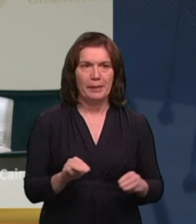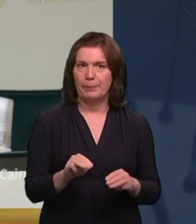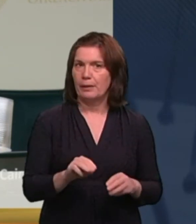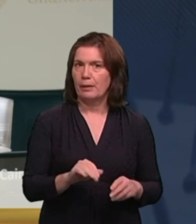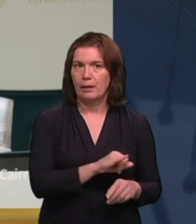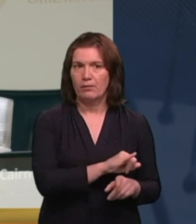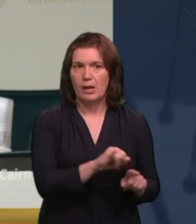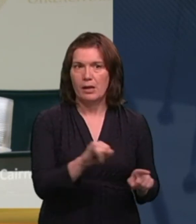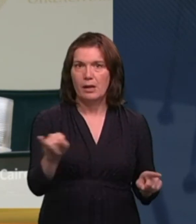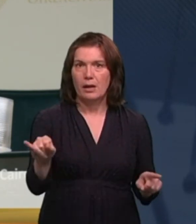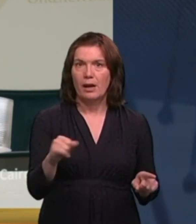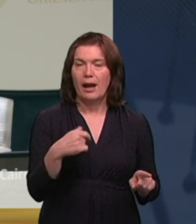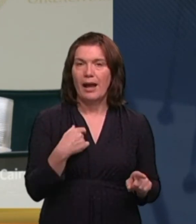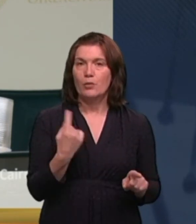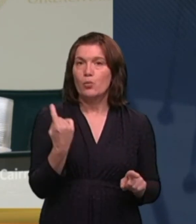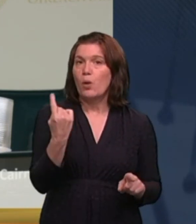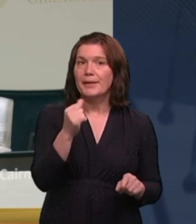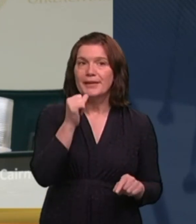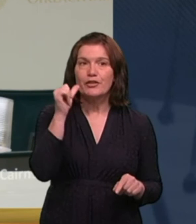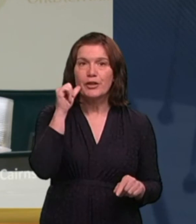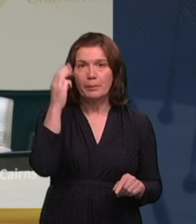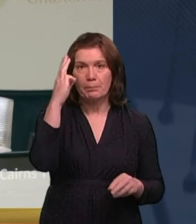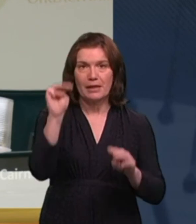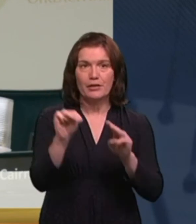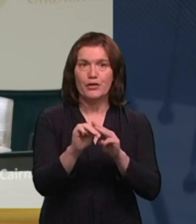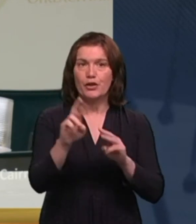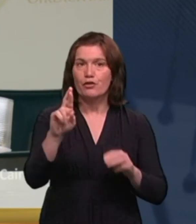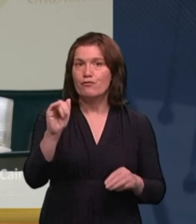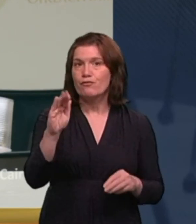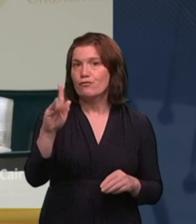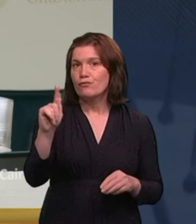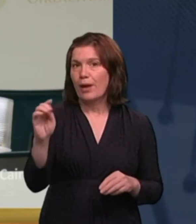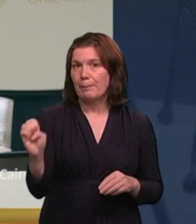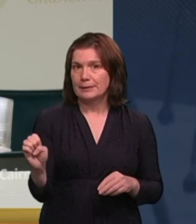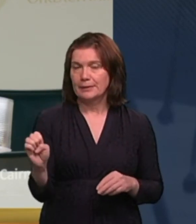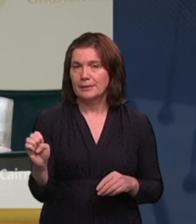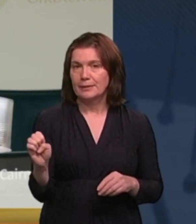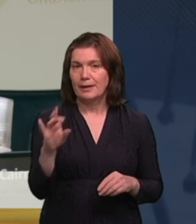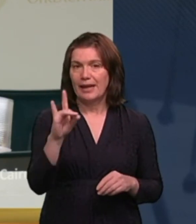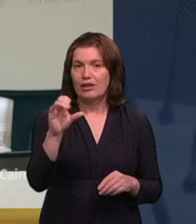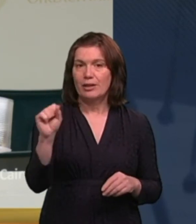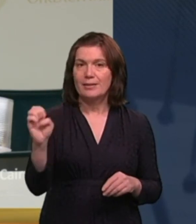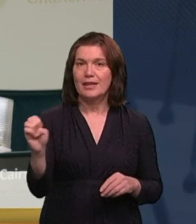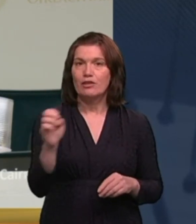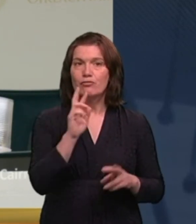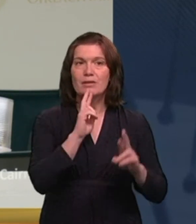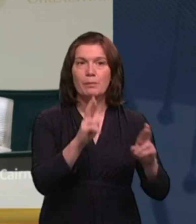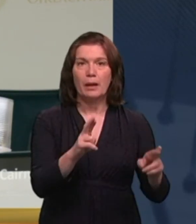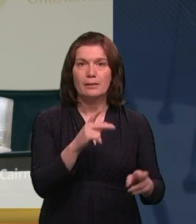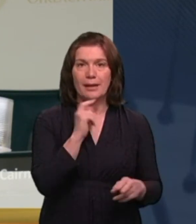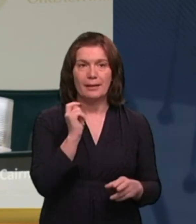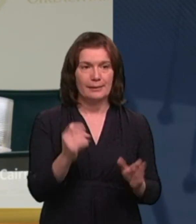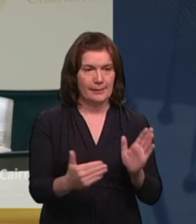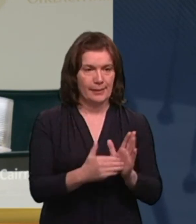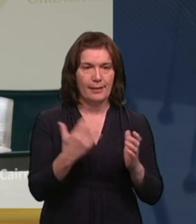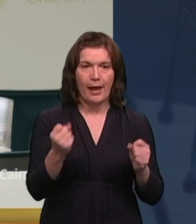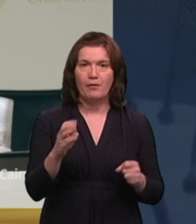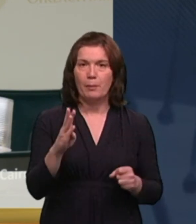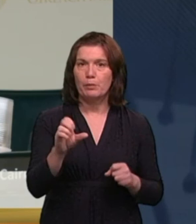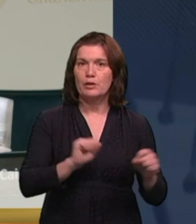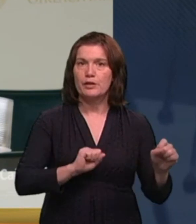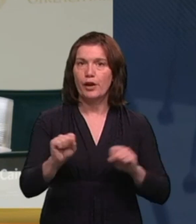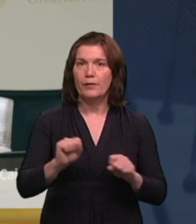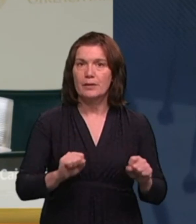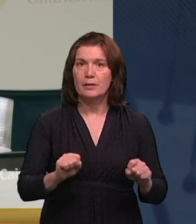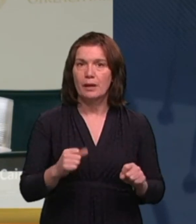I had a topical issue on it yesterday, and it was Minister Rabbitte taking it, and the HSE gave a response to say that there was a bus service, and the Minister said herself,